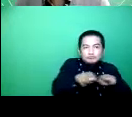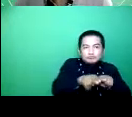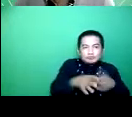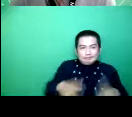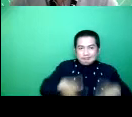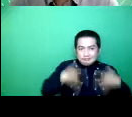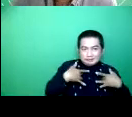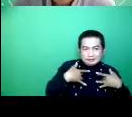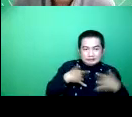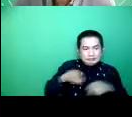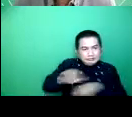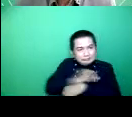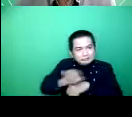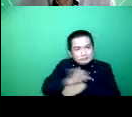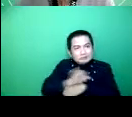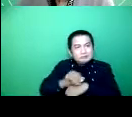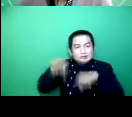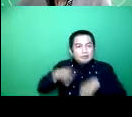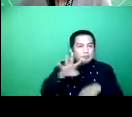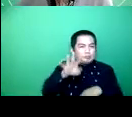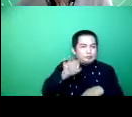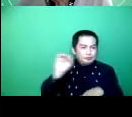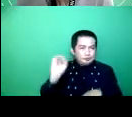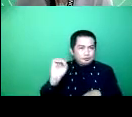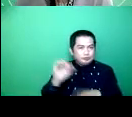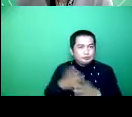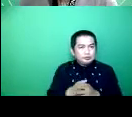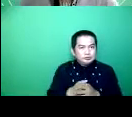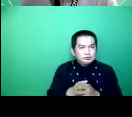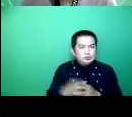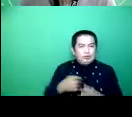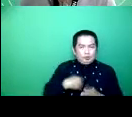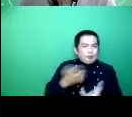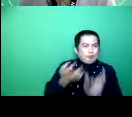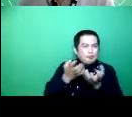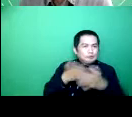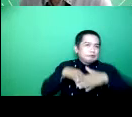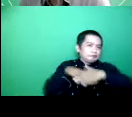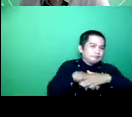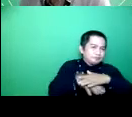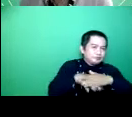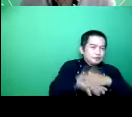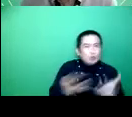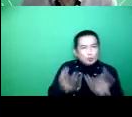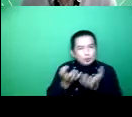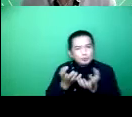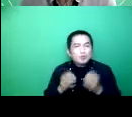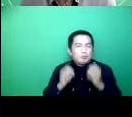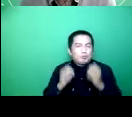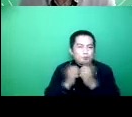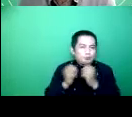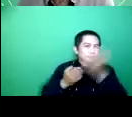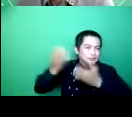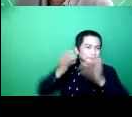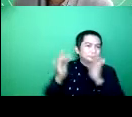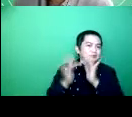in an industry, you're living in Industry 4.0, many of these things feel natural. Of course, I'd want to access more things. Of course, I'd want more services to be digital.